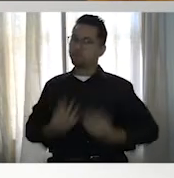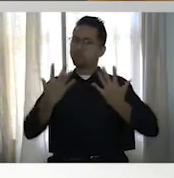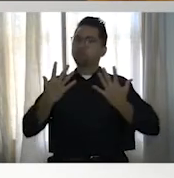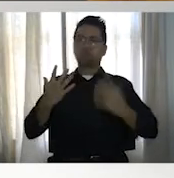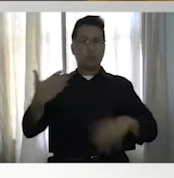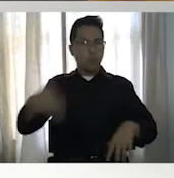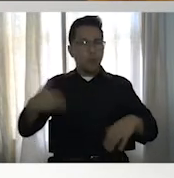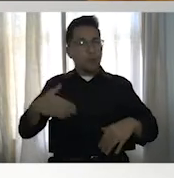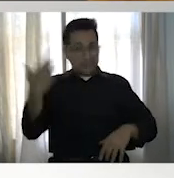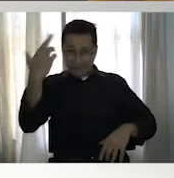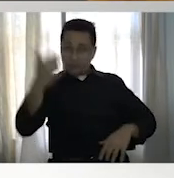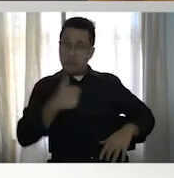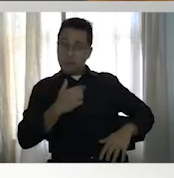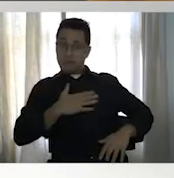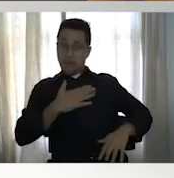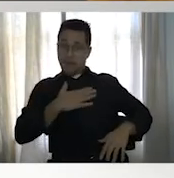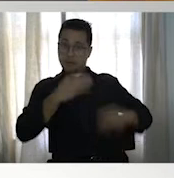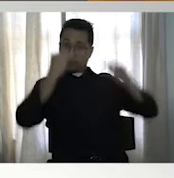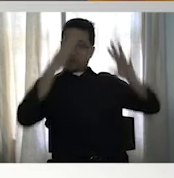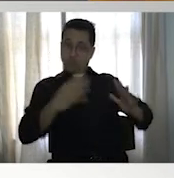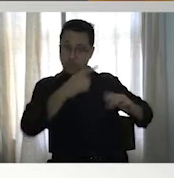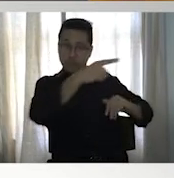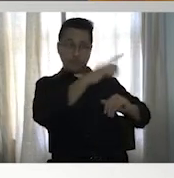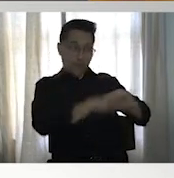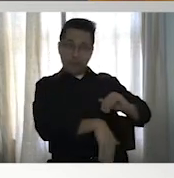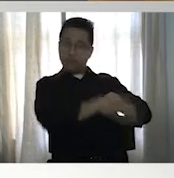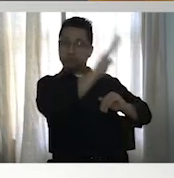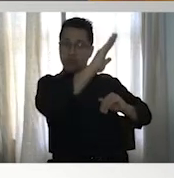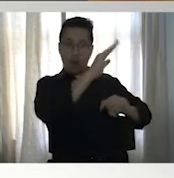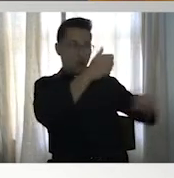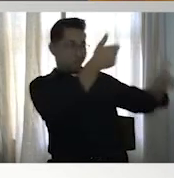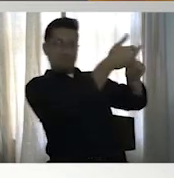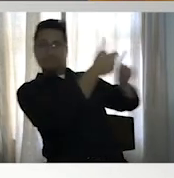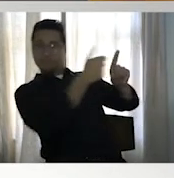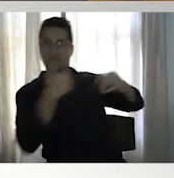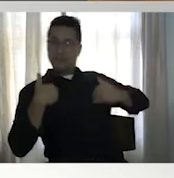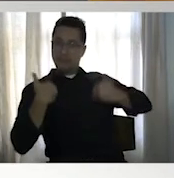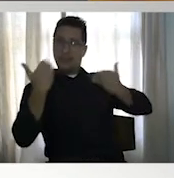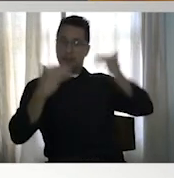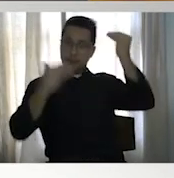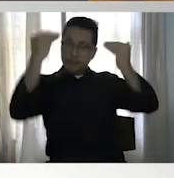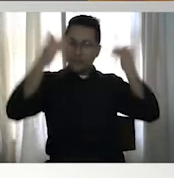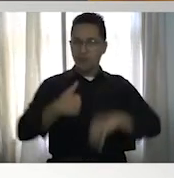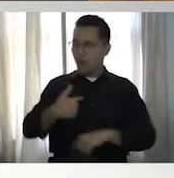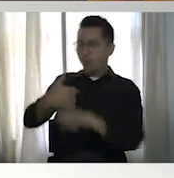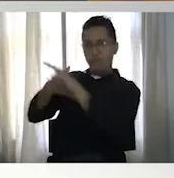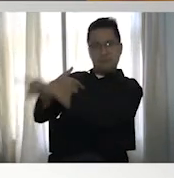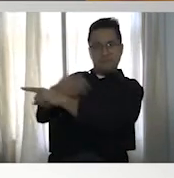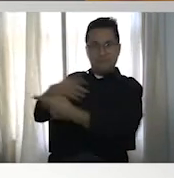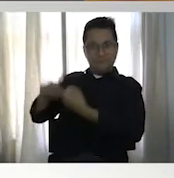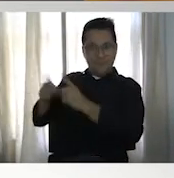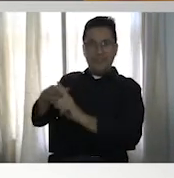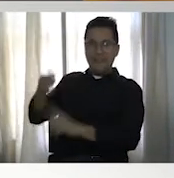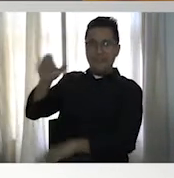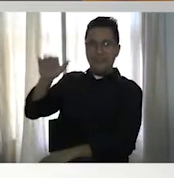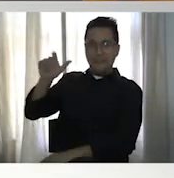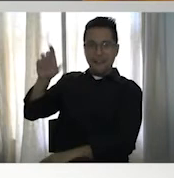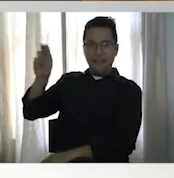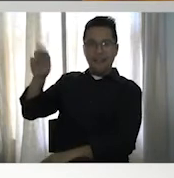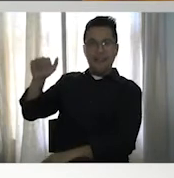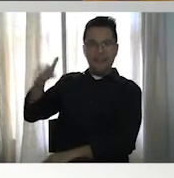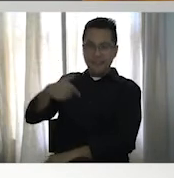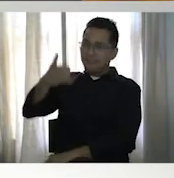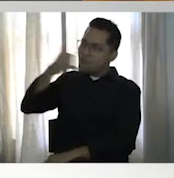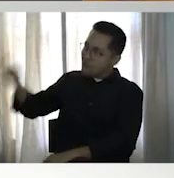of my students had grown and were now young adults. So I called my friend Alana, and we started to